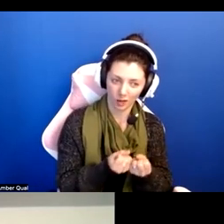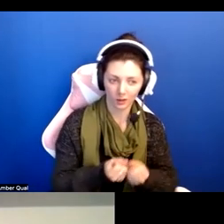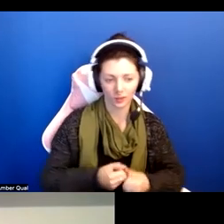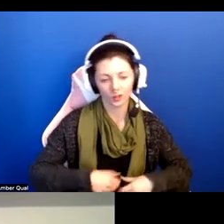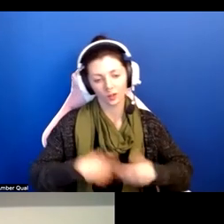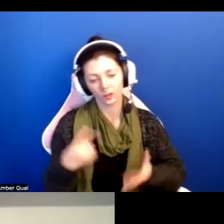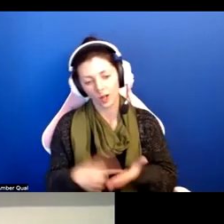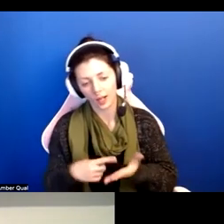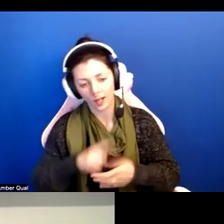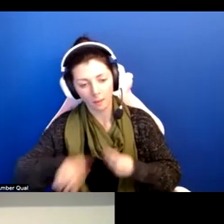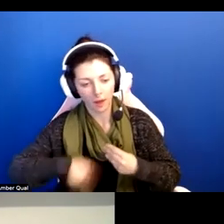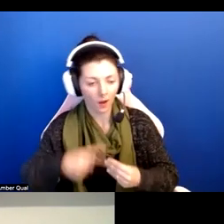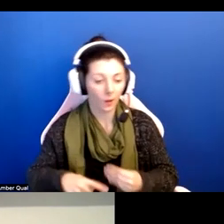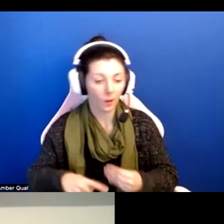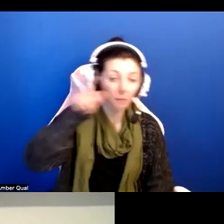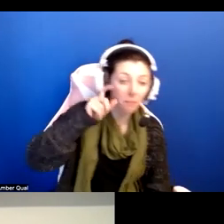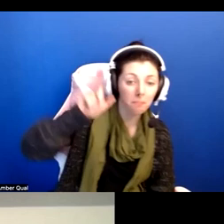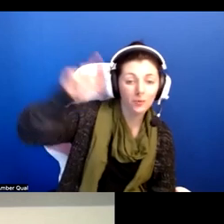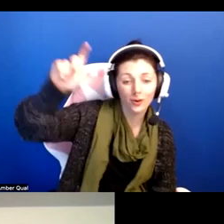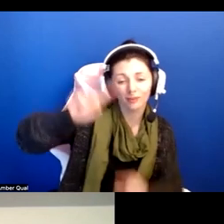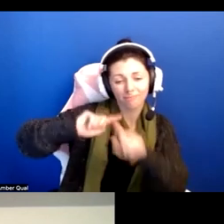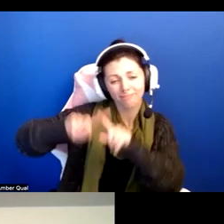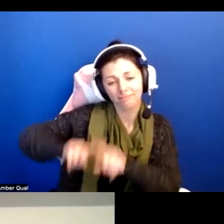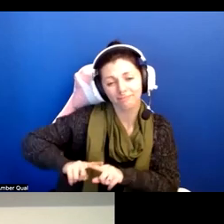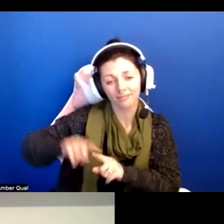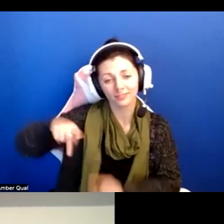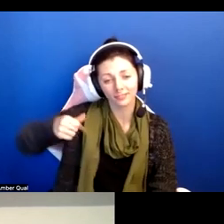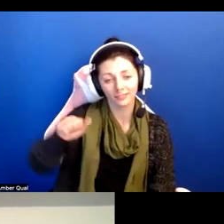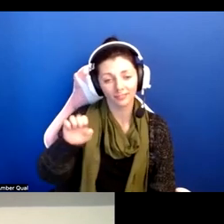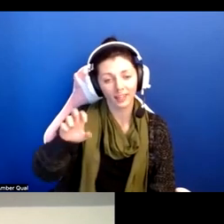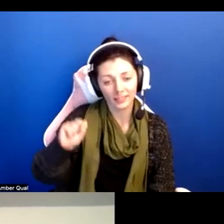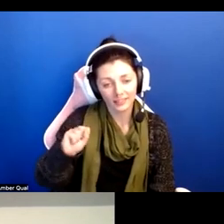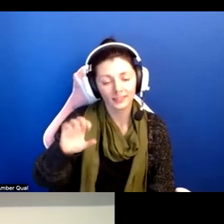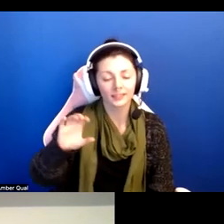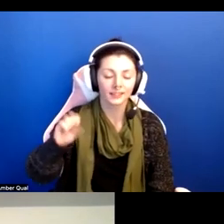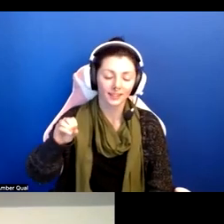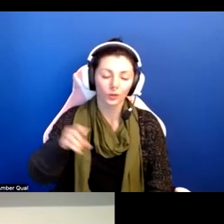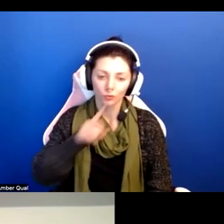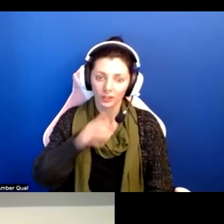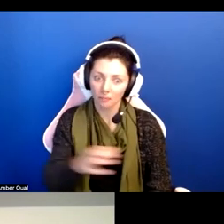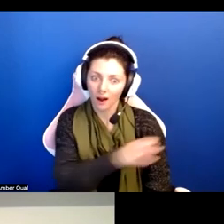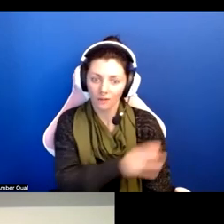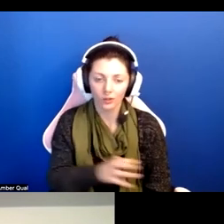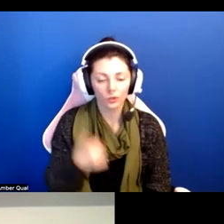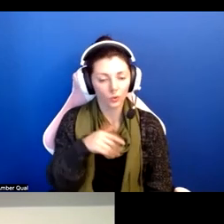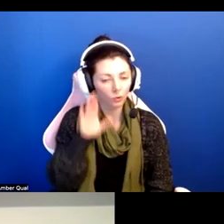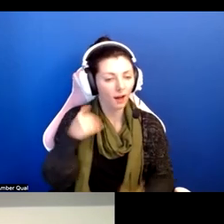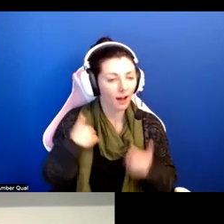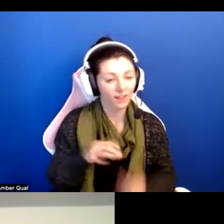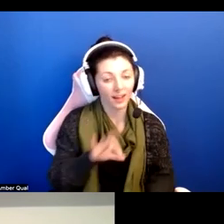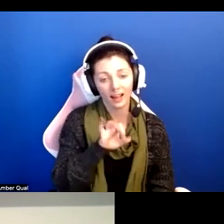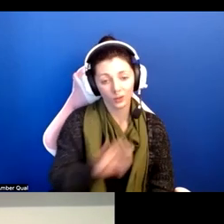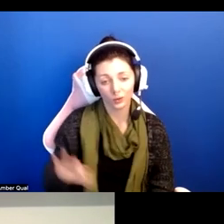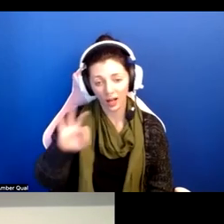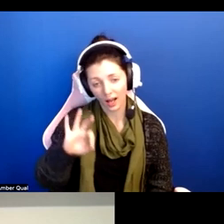phases it's just as powerful, and so it has 8 to 9 people in every rotation. So we're doing another season of